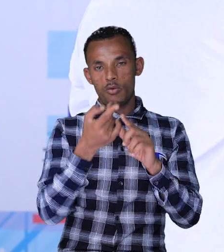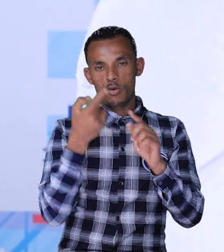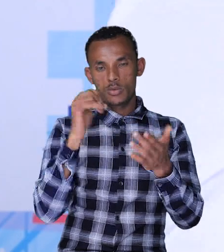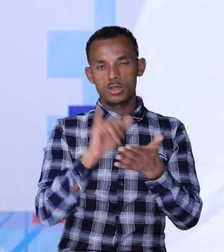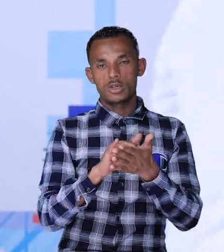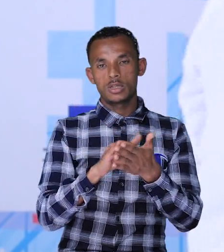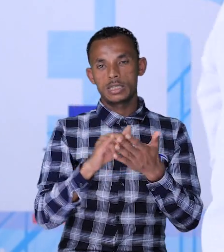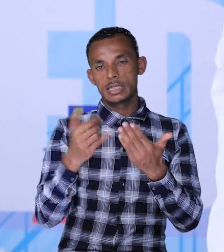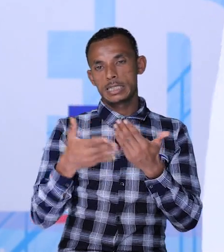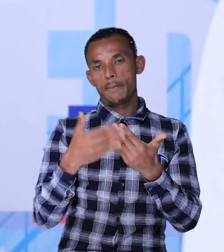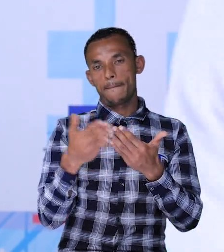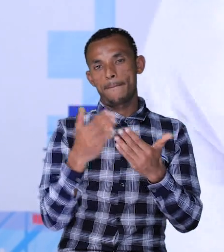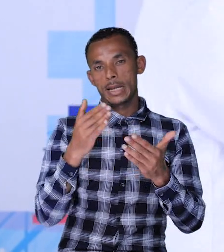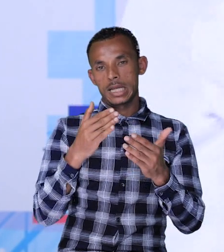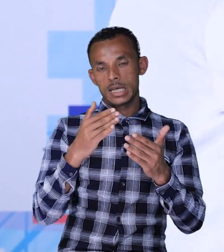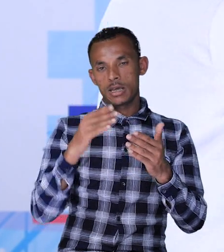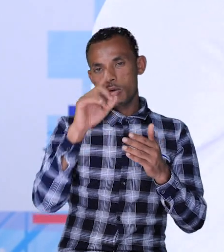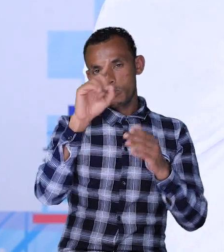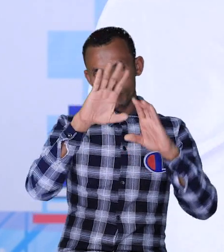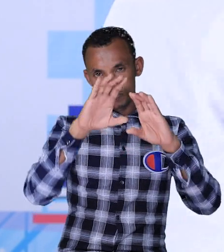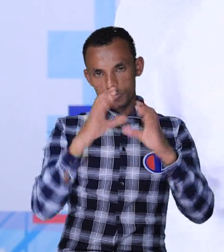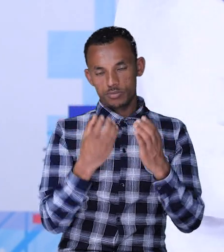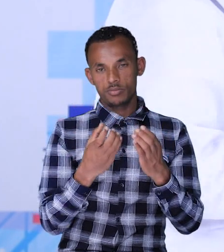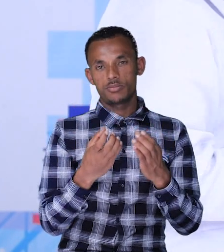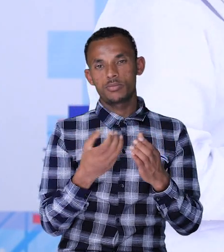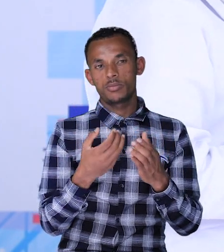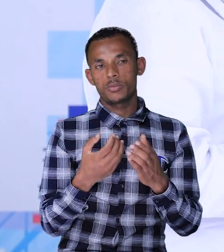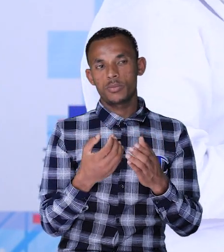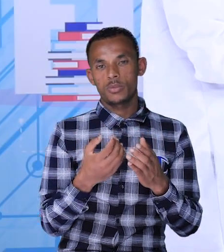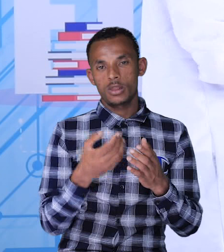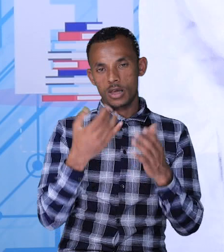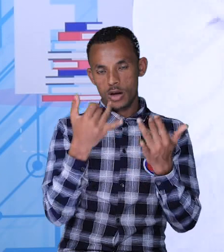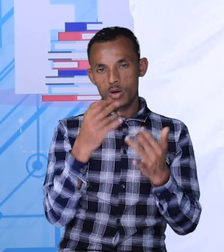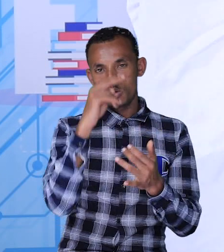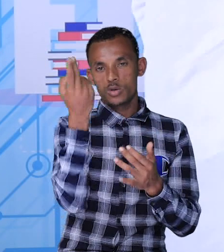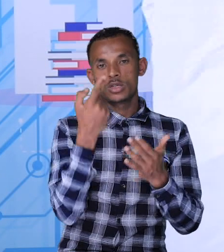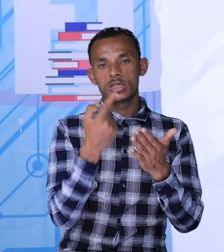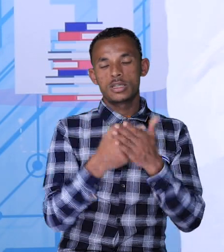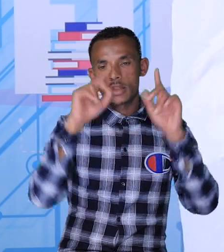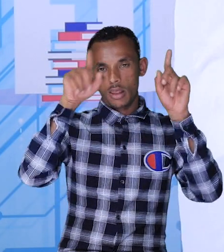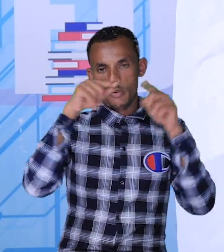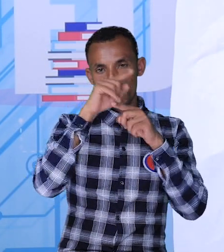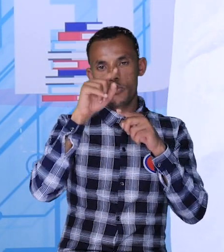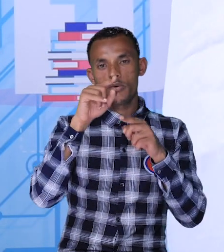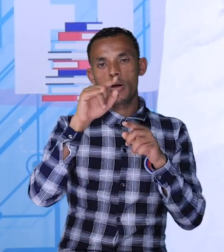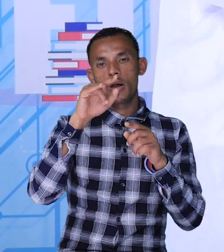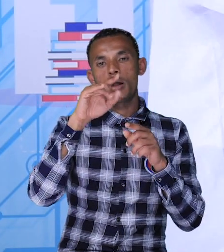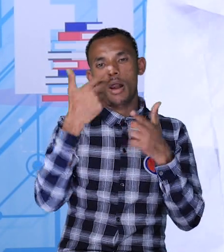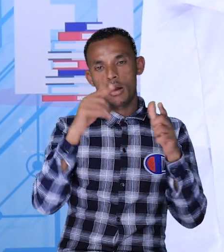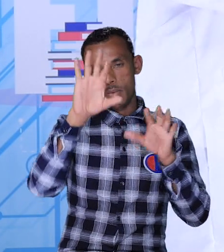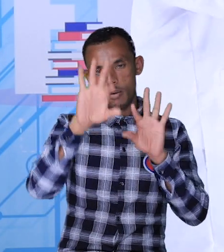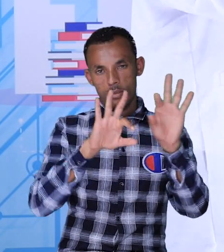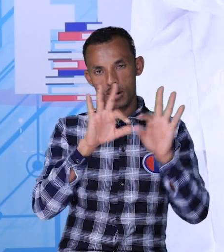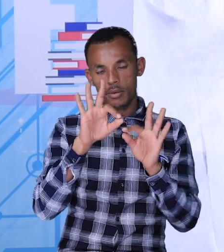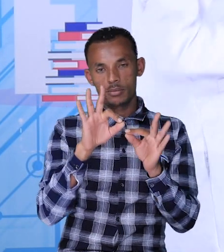just simply select a certain part. Just I select this one. Now using this table of random number, let's see